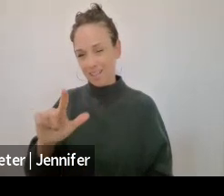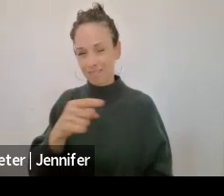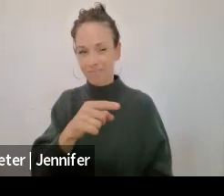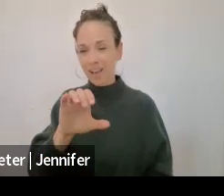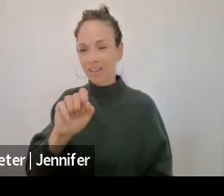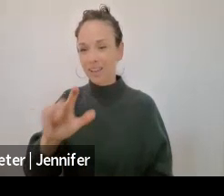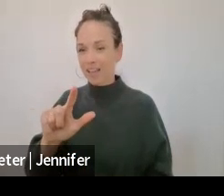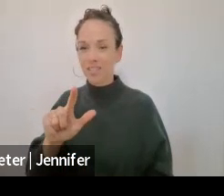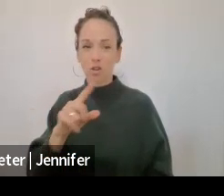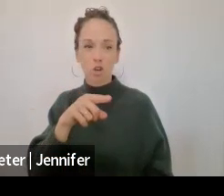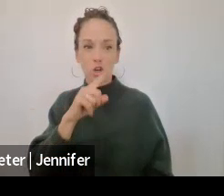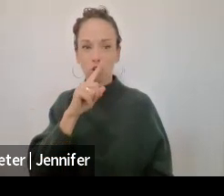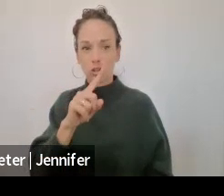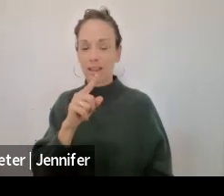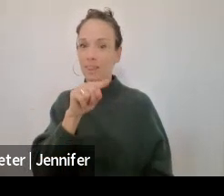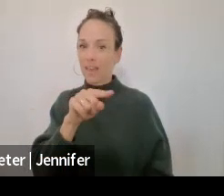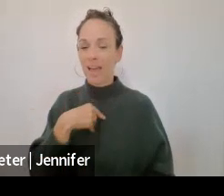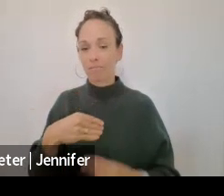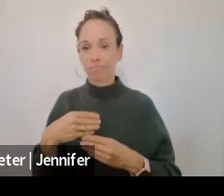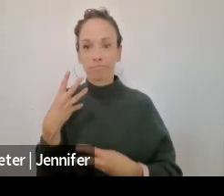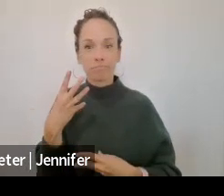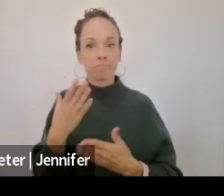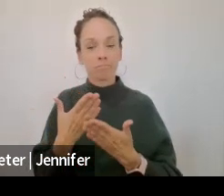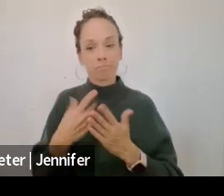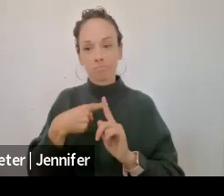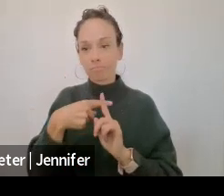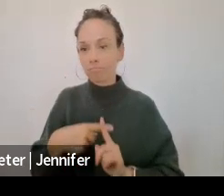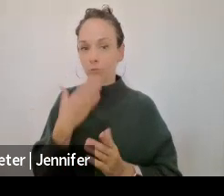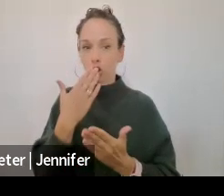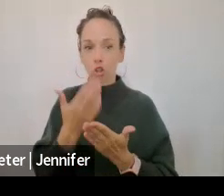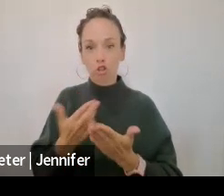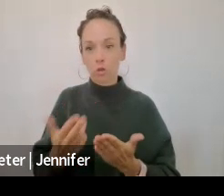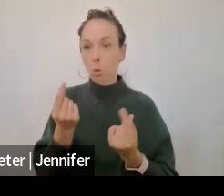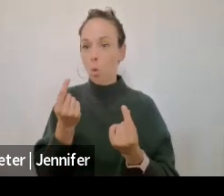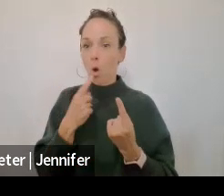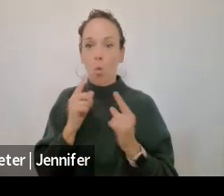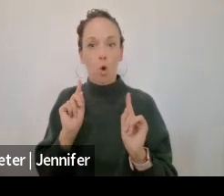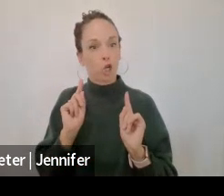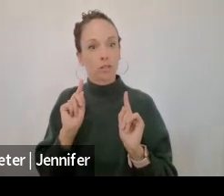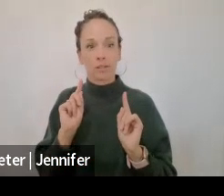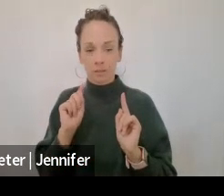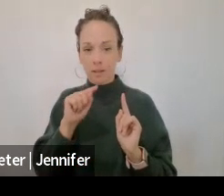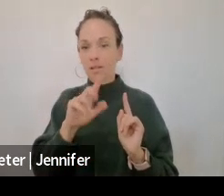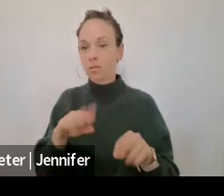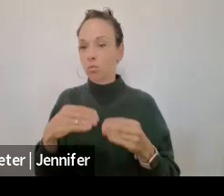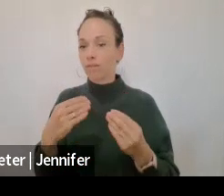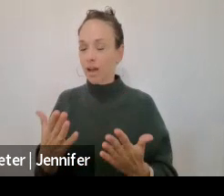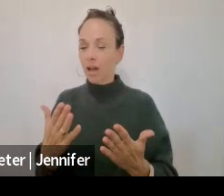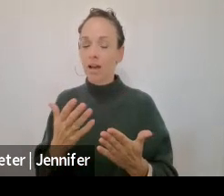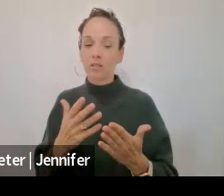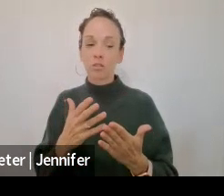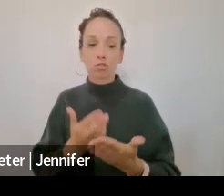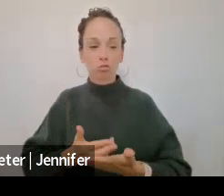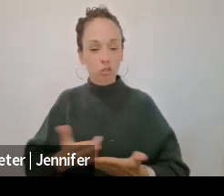works clearinghouse for social emotional learning. It provides research, guidelines,